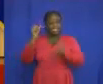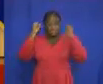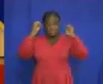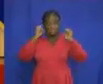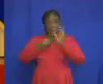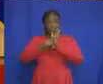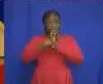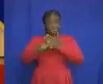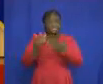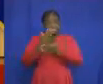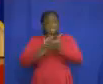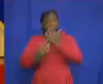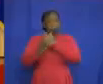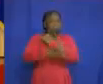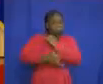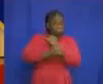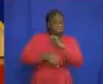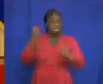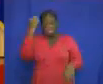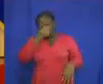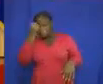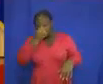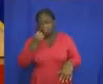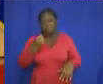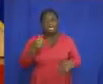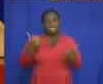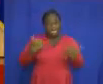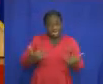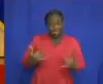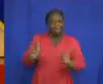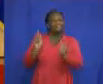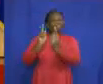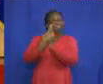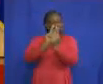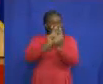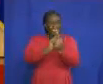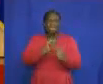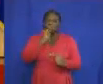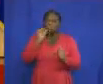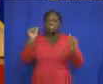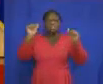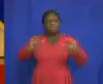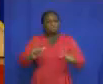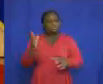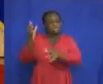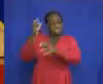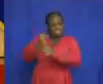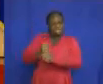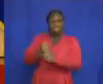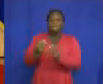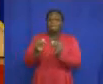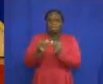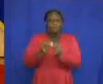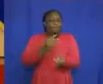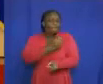some countries in Europe and Asia, have meant that we have not been able to secure as many vaccines